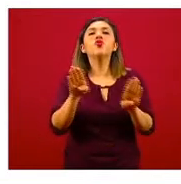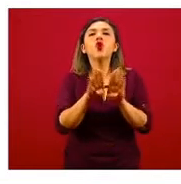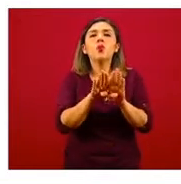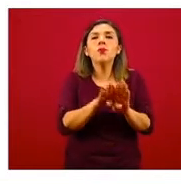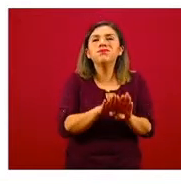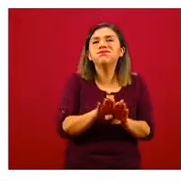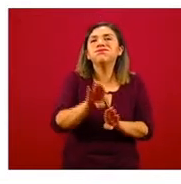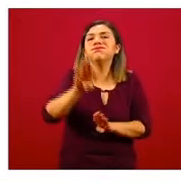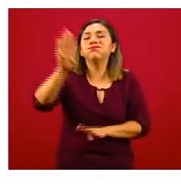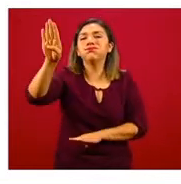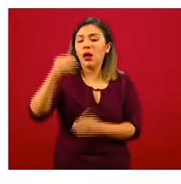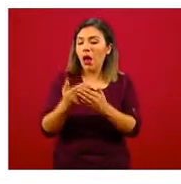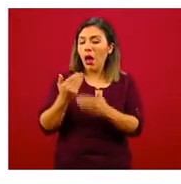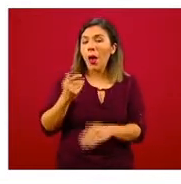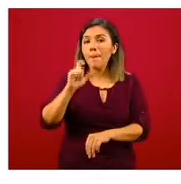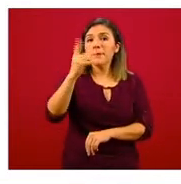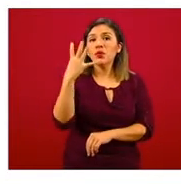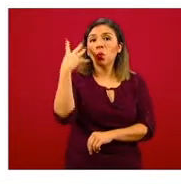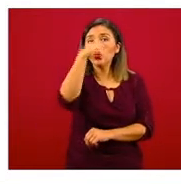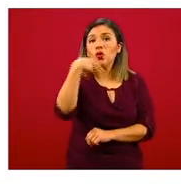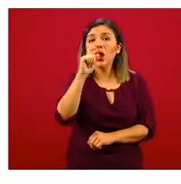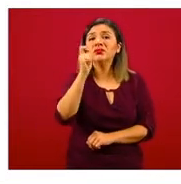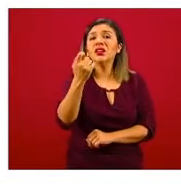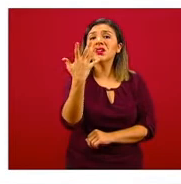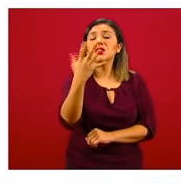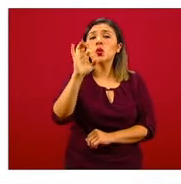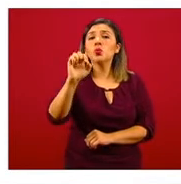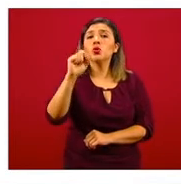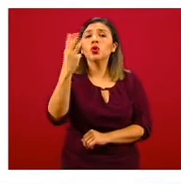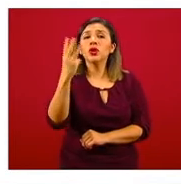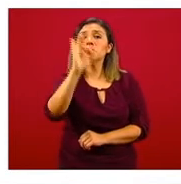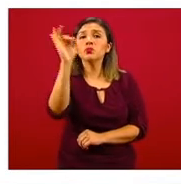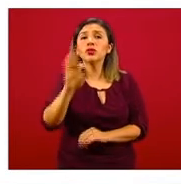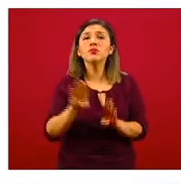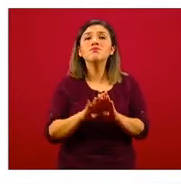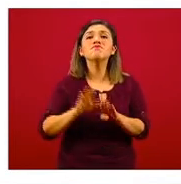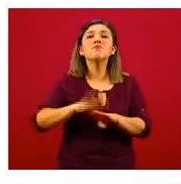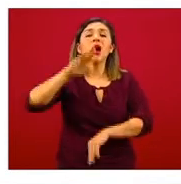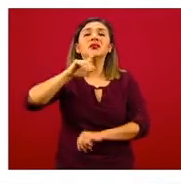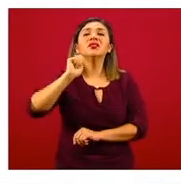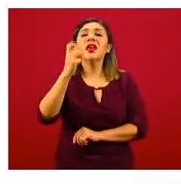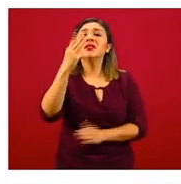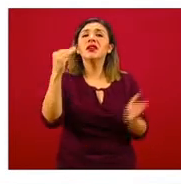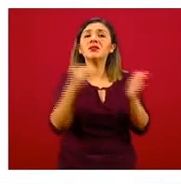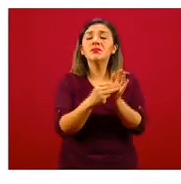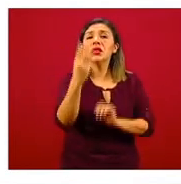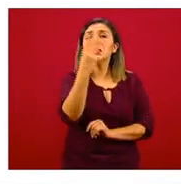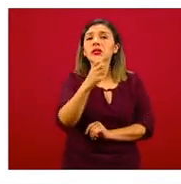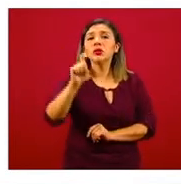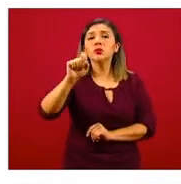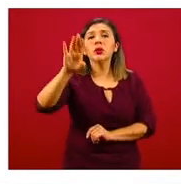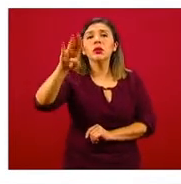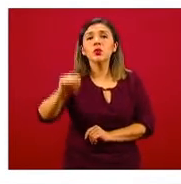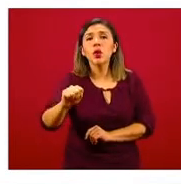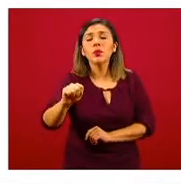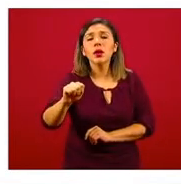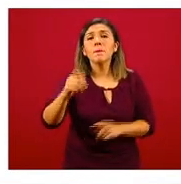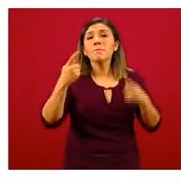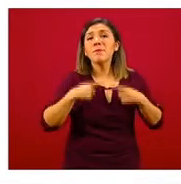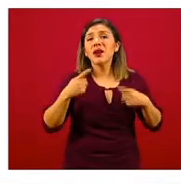see confirmed cumulative burden of the disease. In the past 24 hours, we had